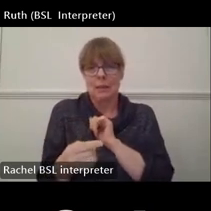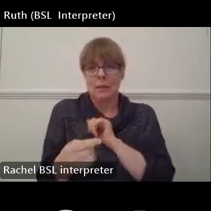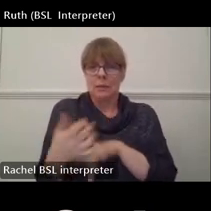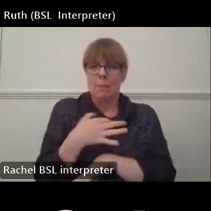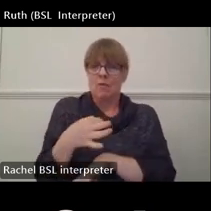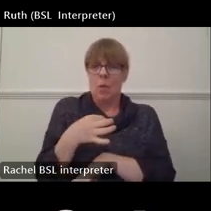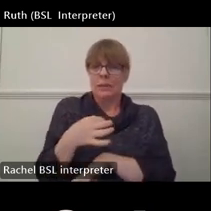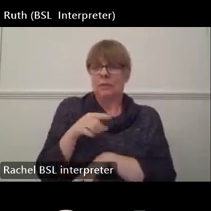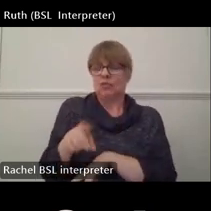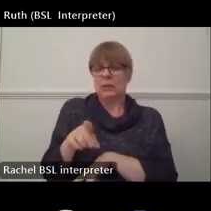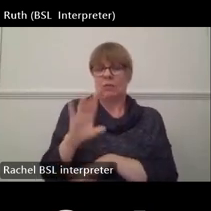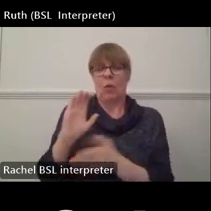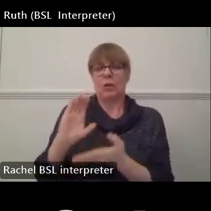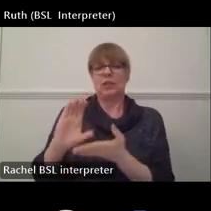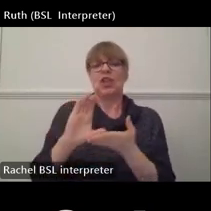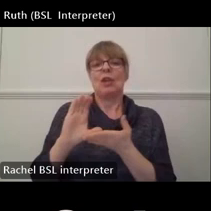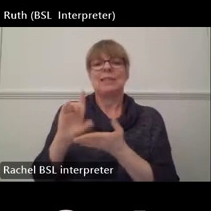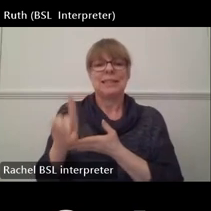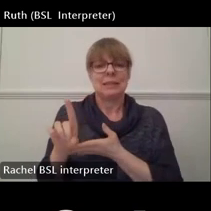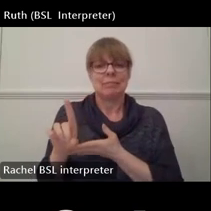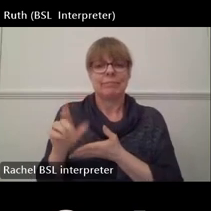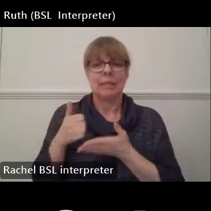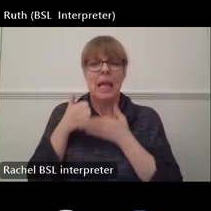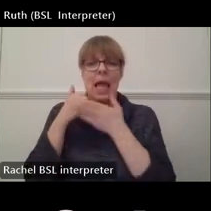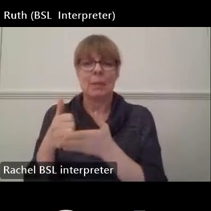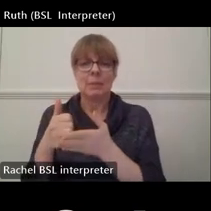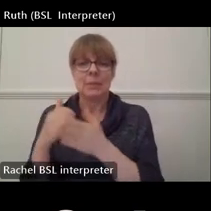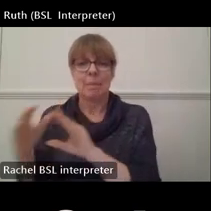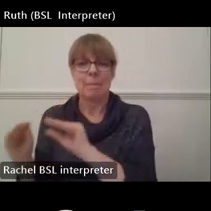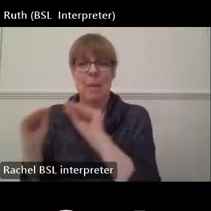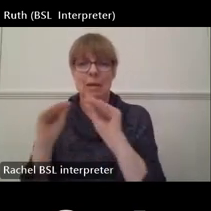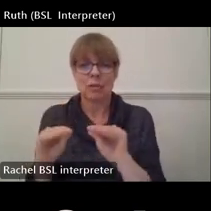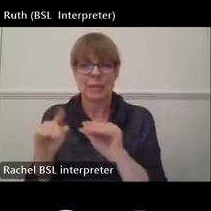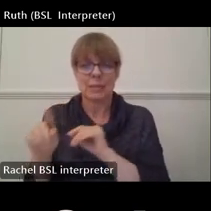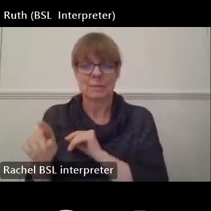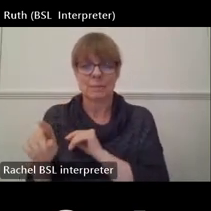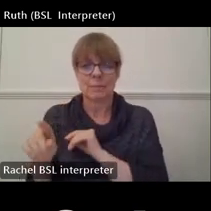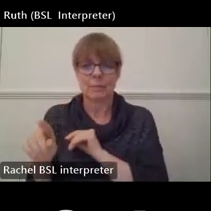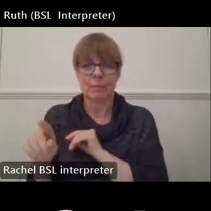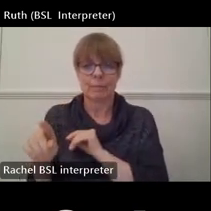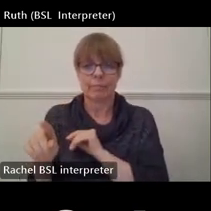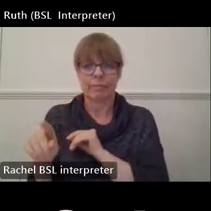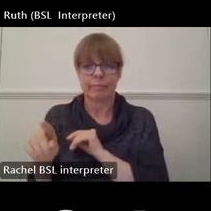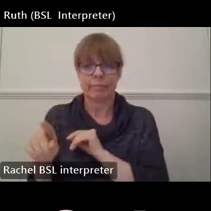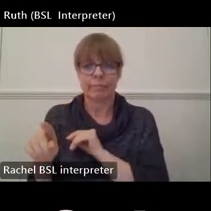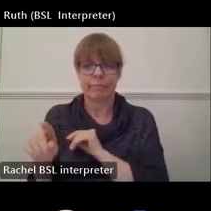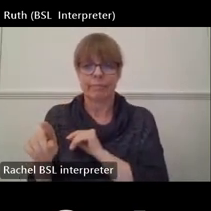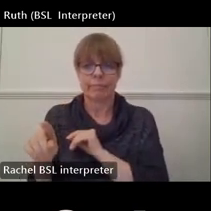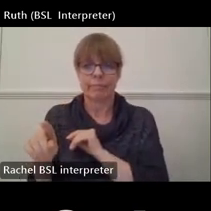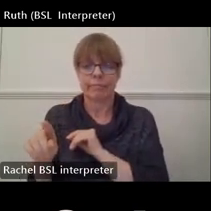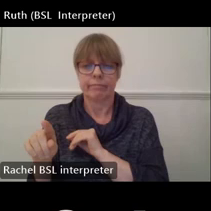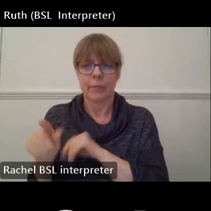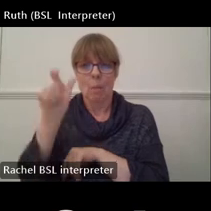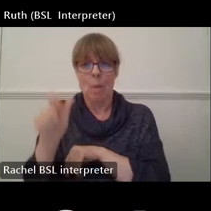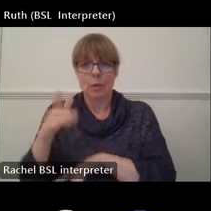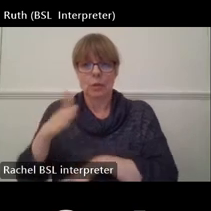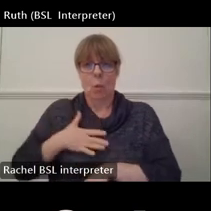volunteering for a charity that helps migrants, yeah? And a volunteer comes in, wants to